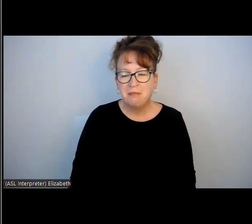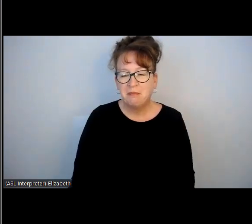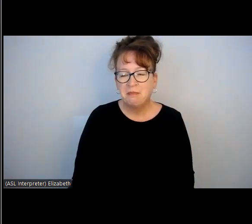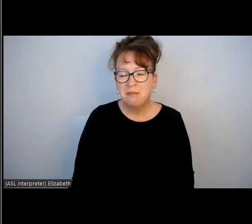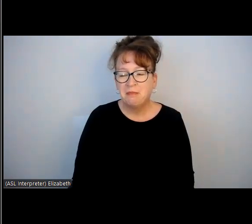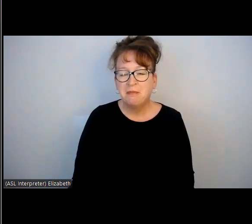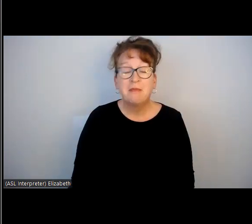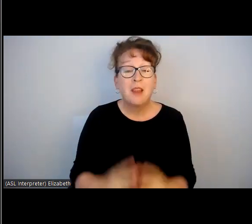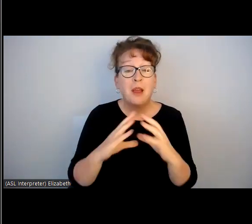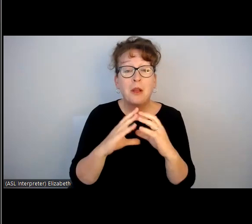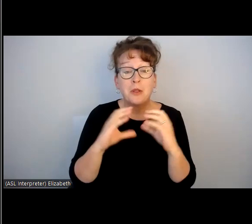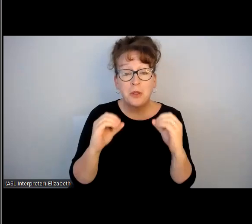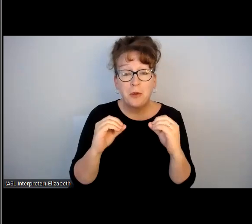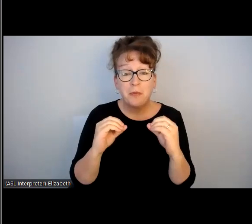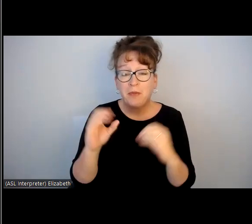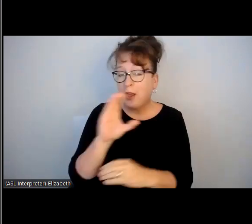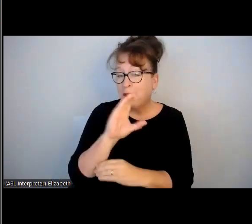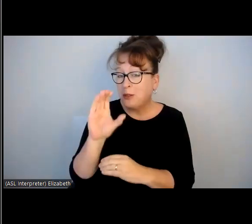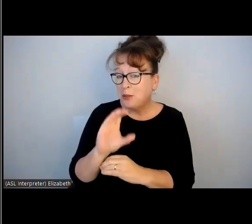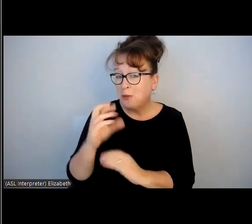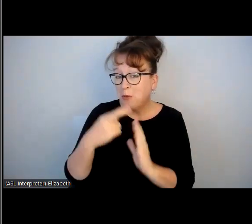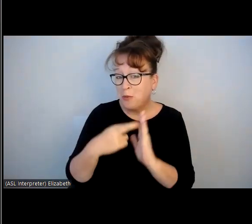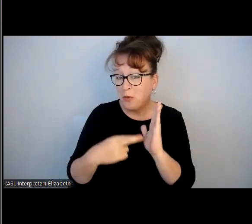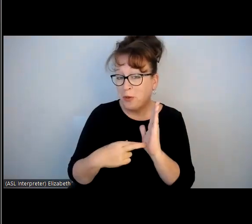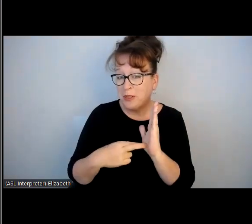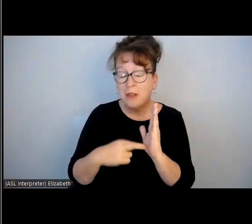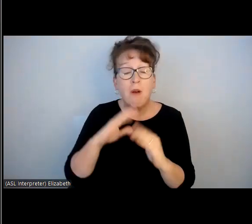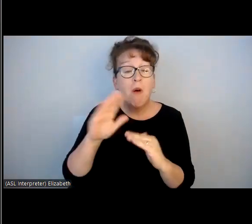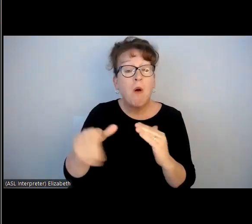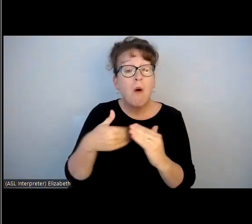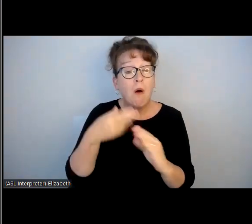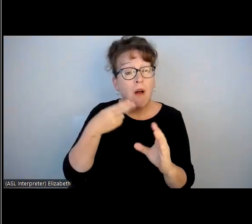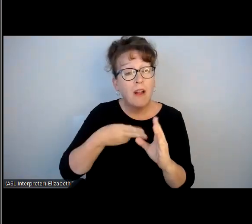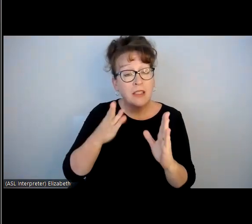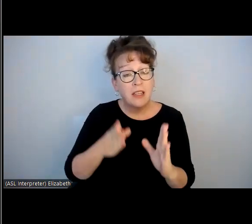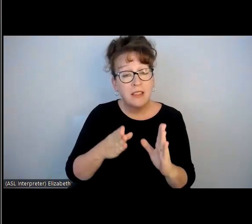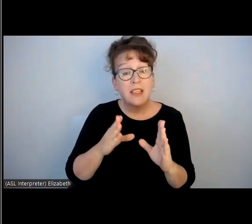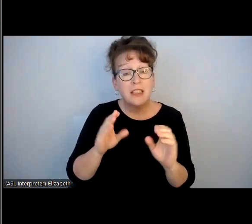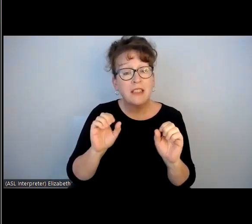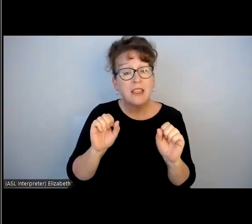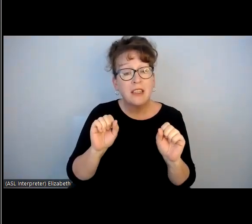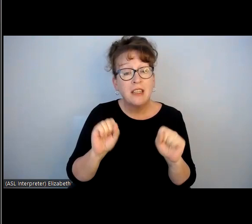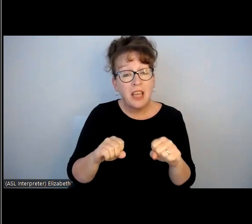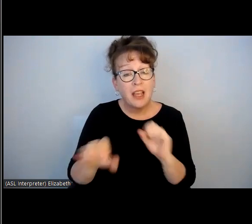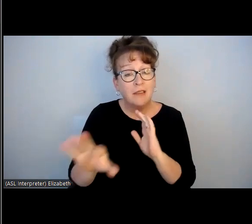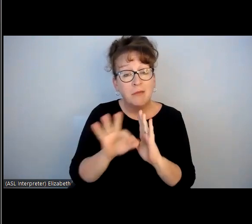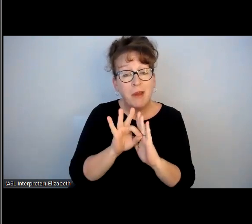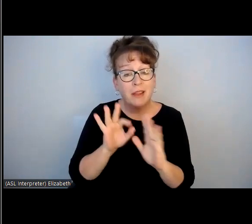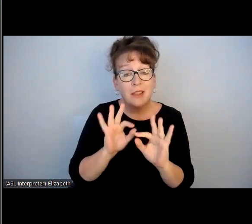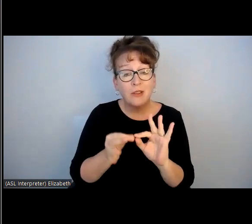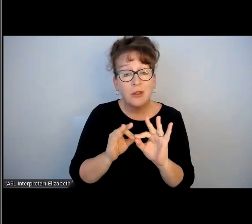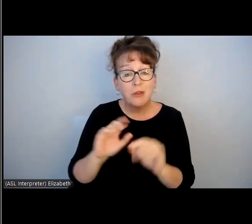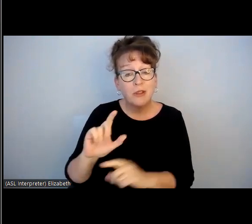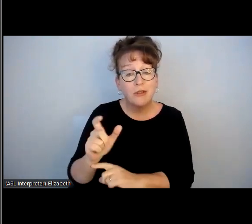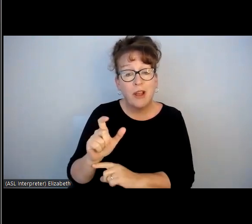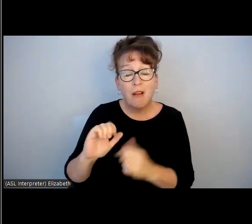So back to Zoom logistics. Zoom attendees should be able to use their desired interpretation channel by selecting the